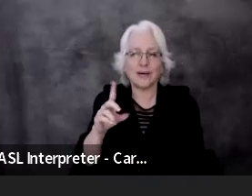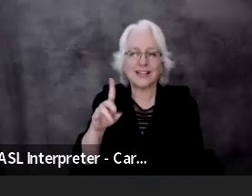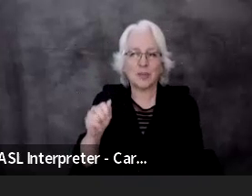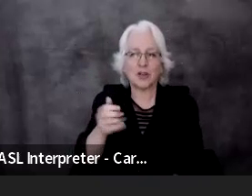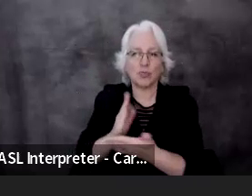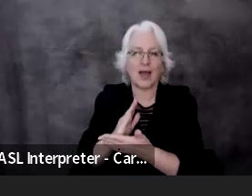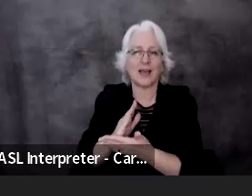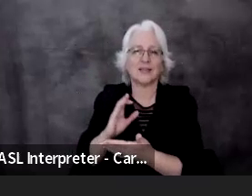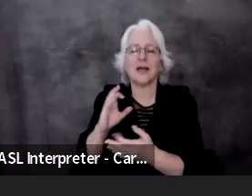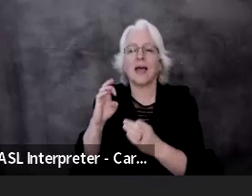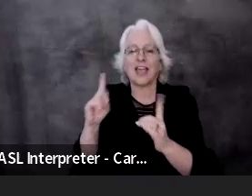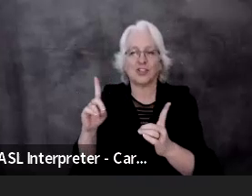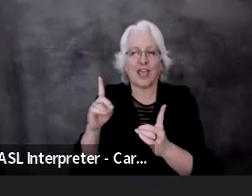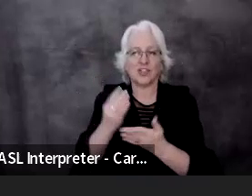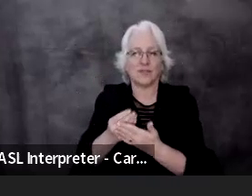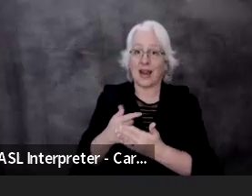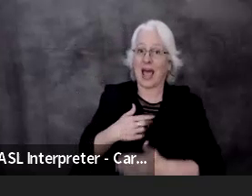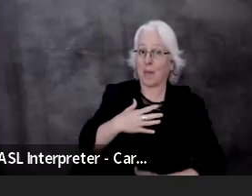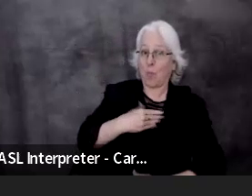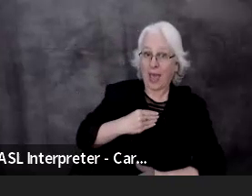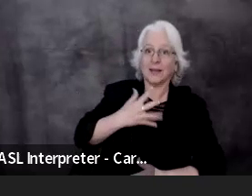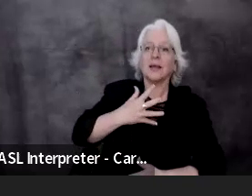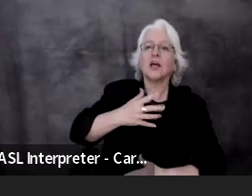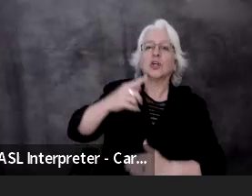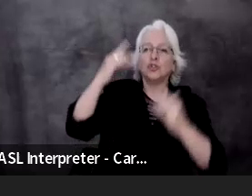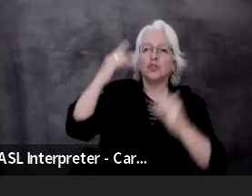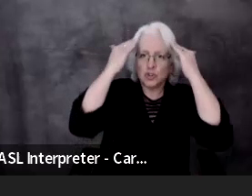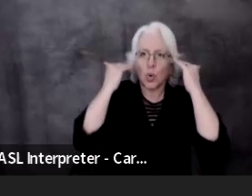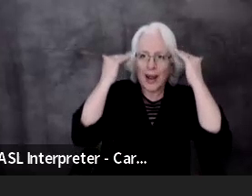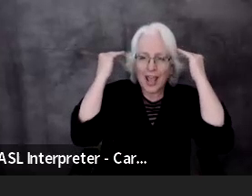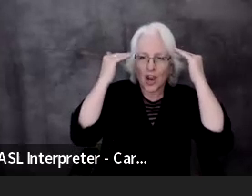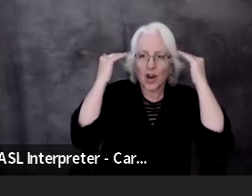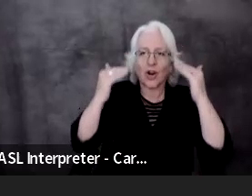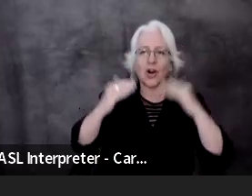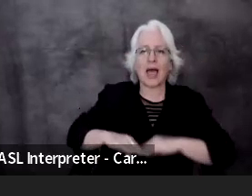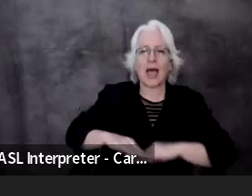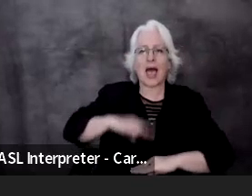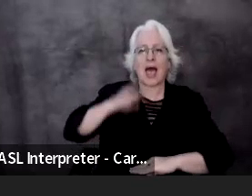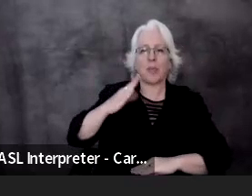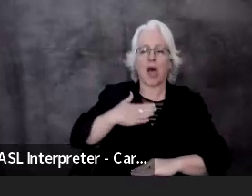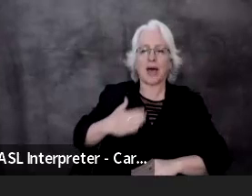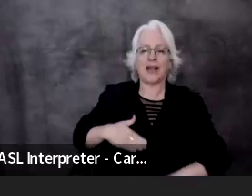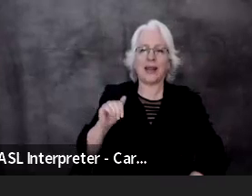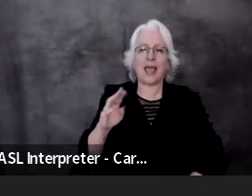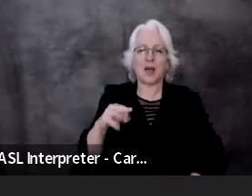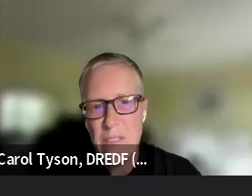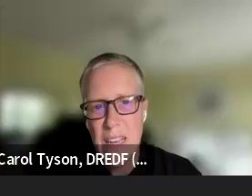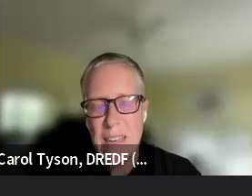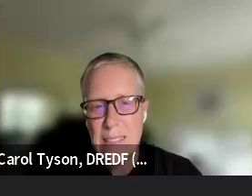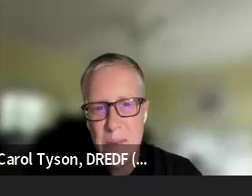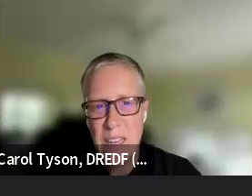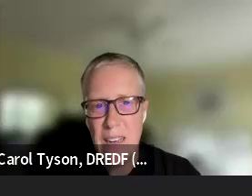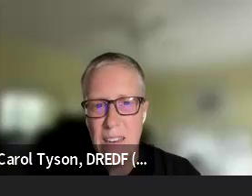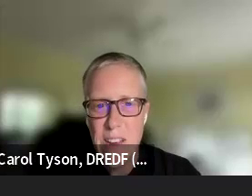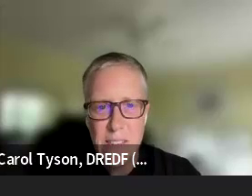By way of visual description, I am white with short hair and an upper body amputee. Thank you for the opportunity to